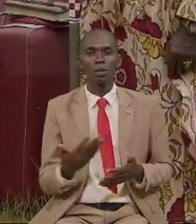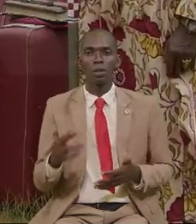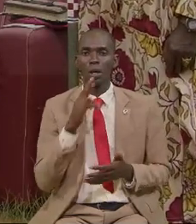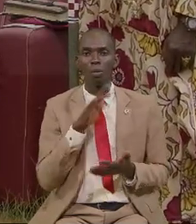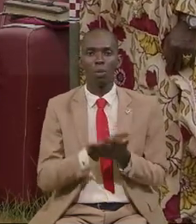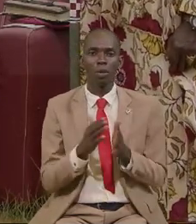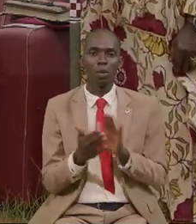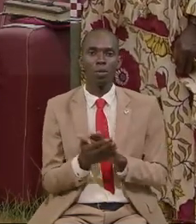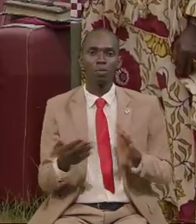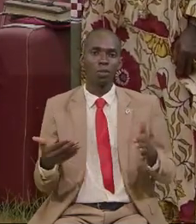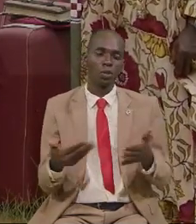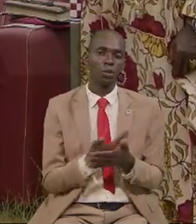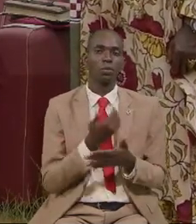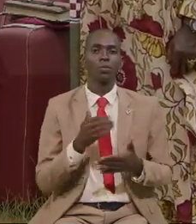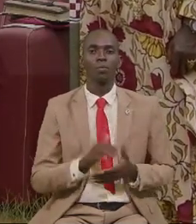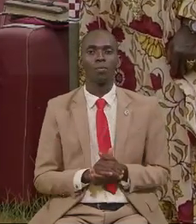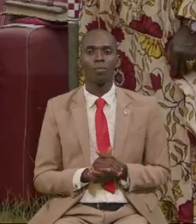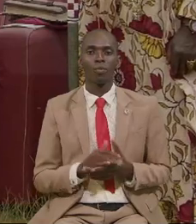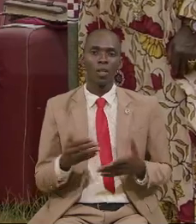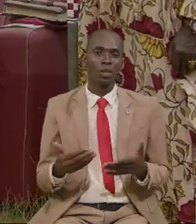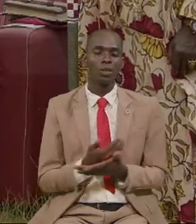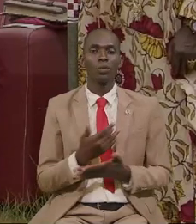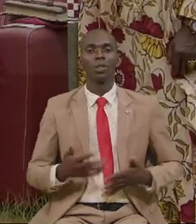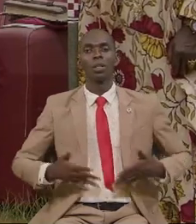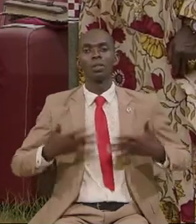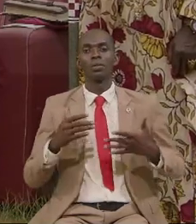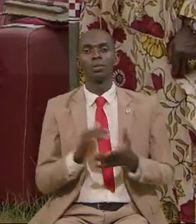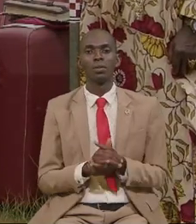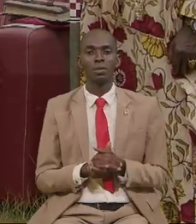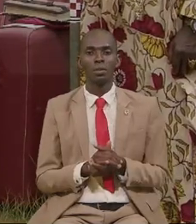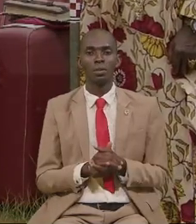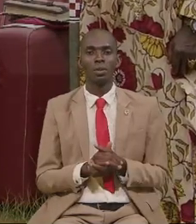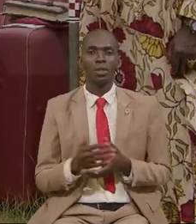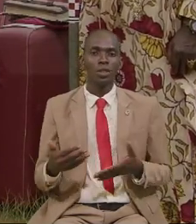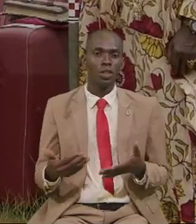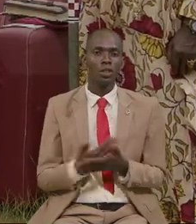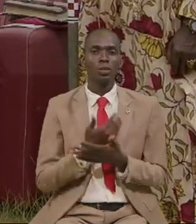new. New life. New language.